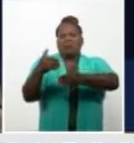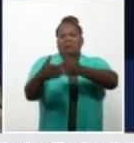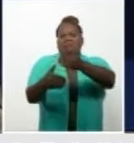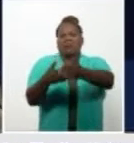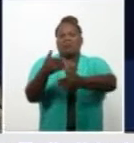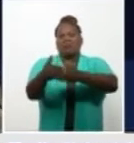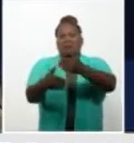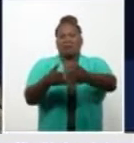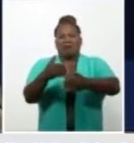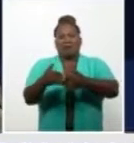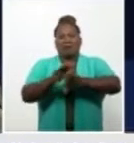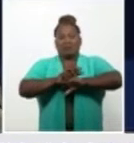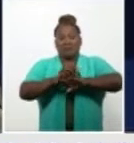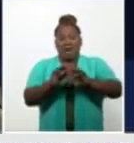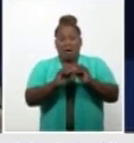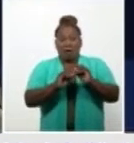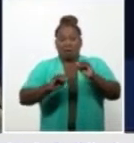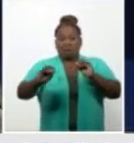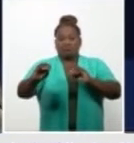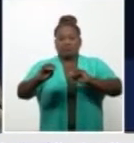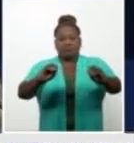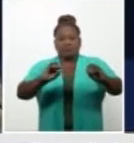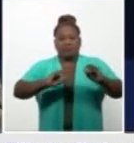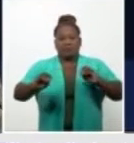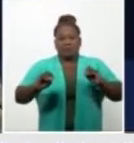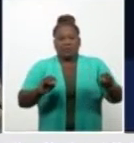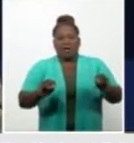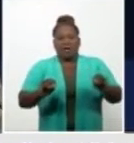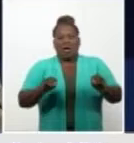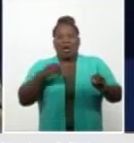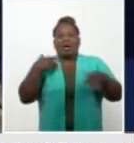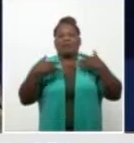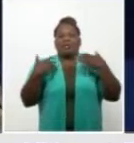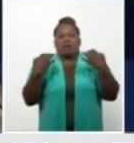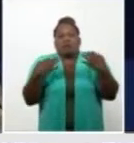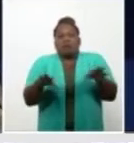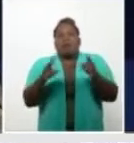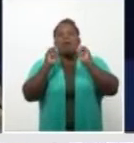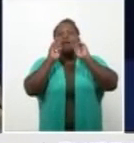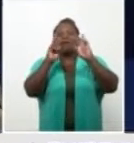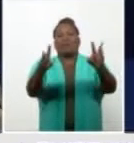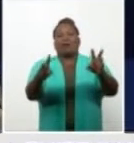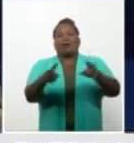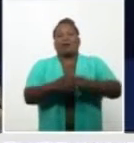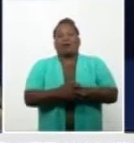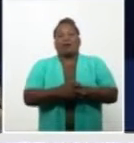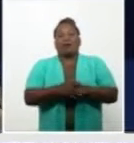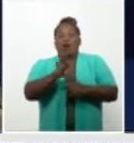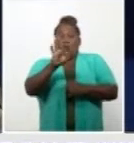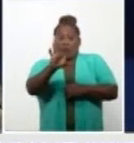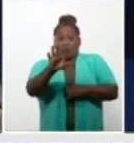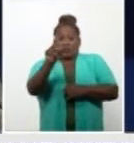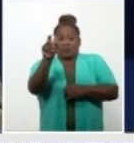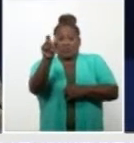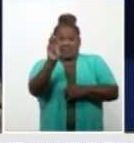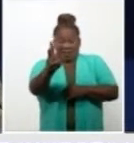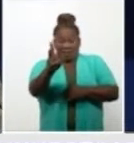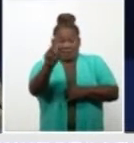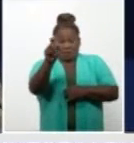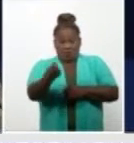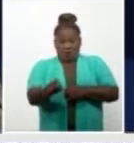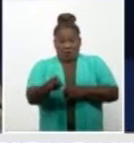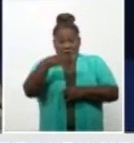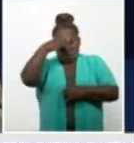and is currently on the 17th place on the table of